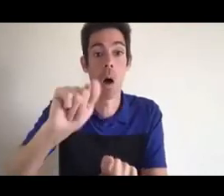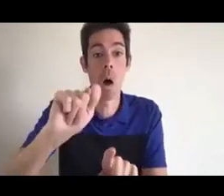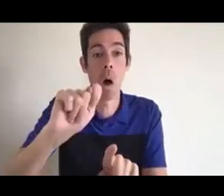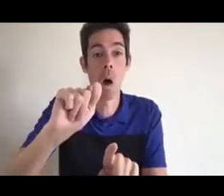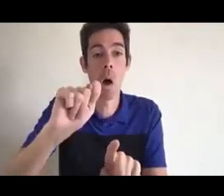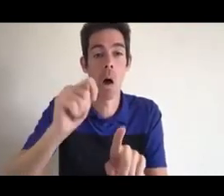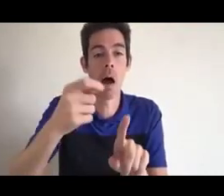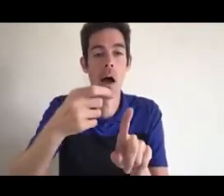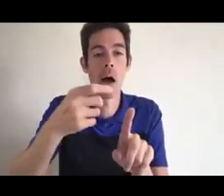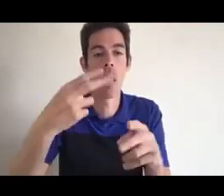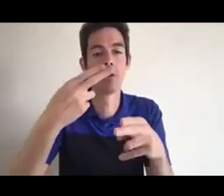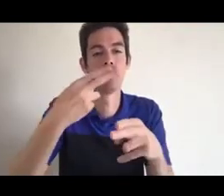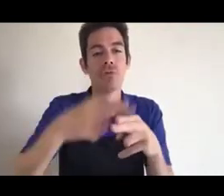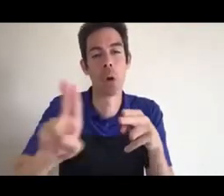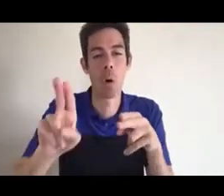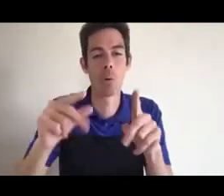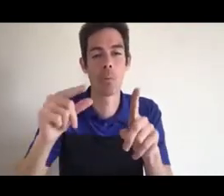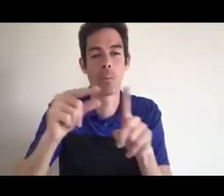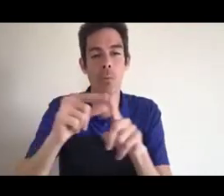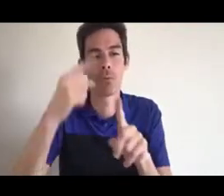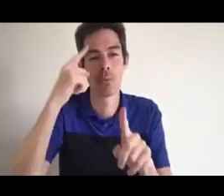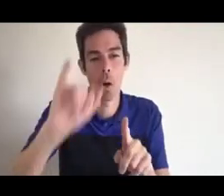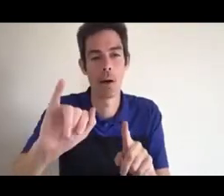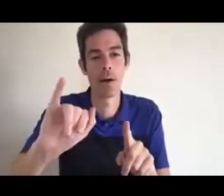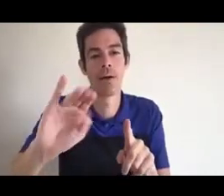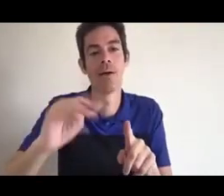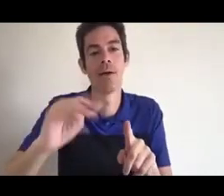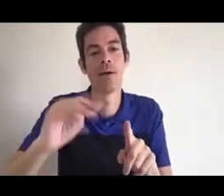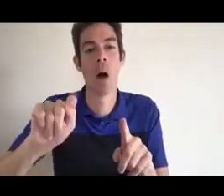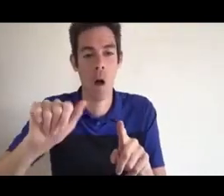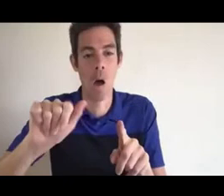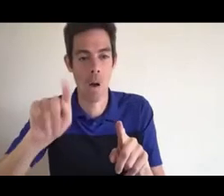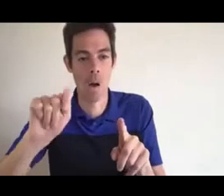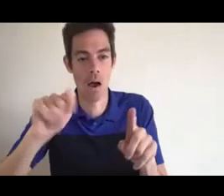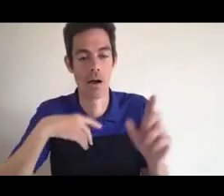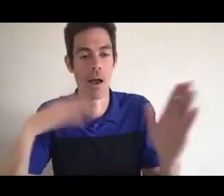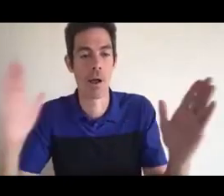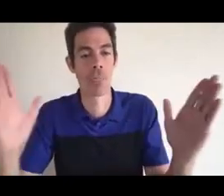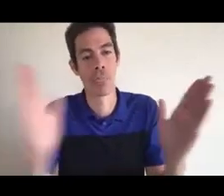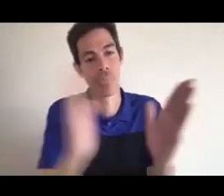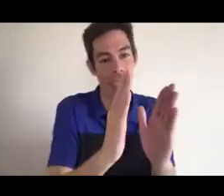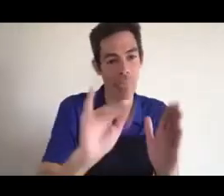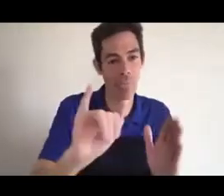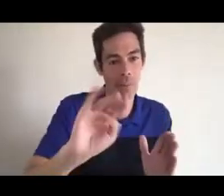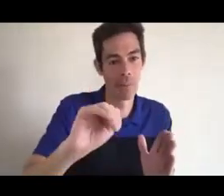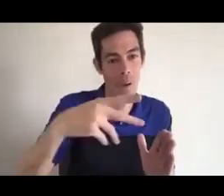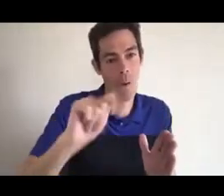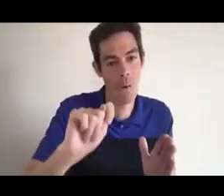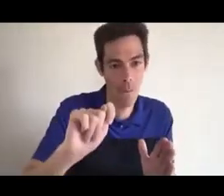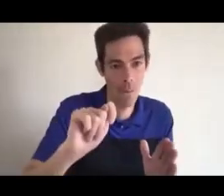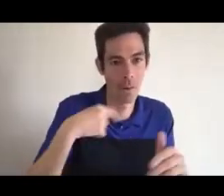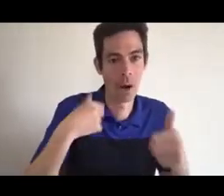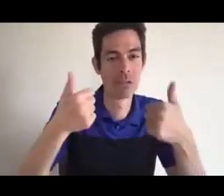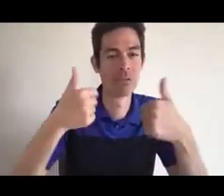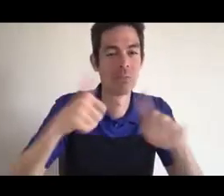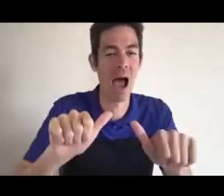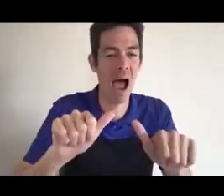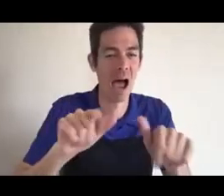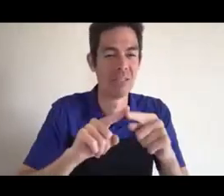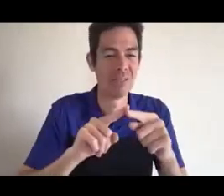important. When I say IMPT, it's short for important. I'm just shortening